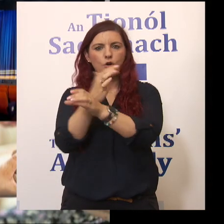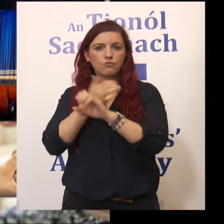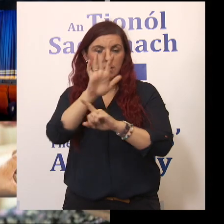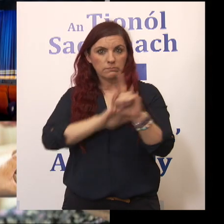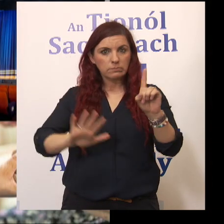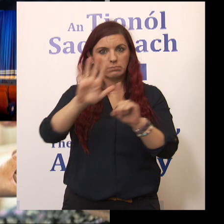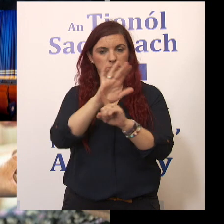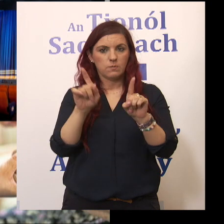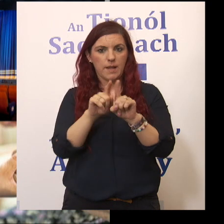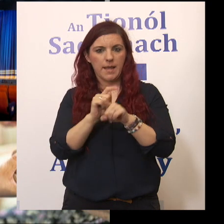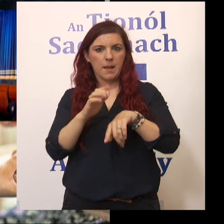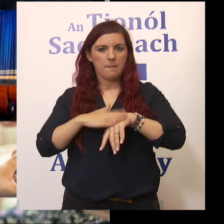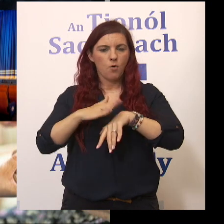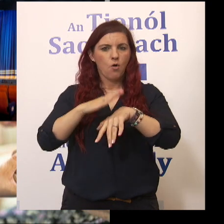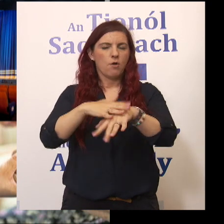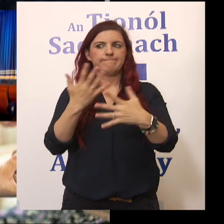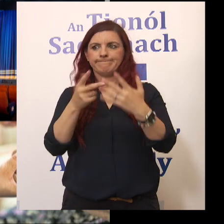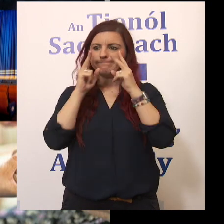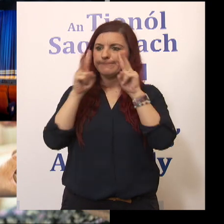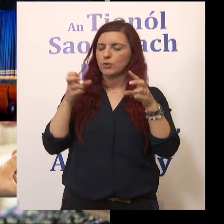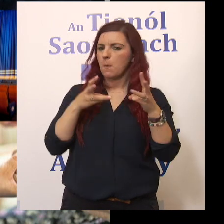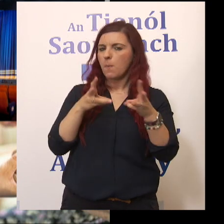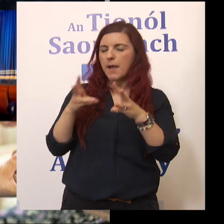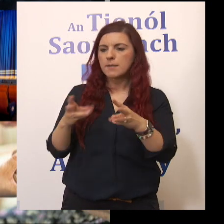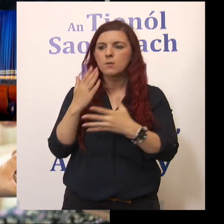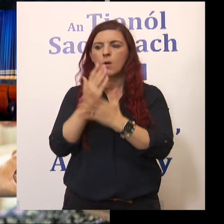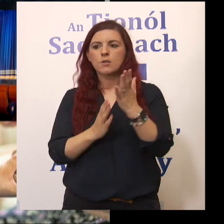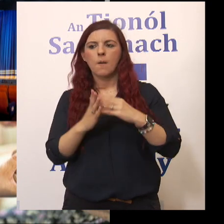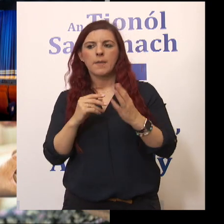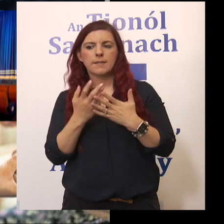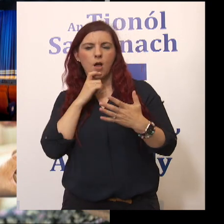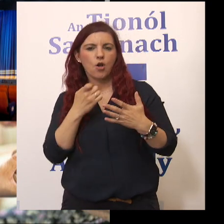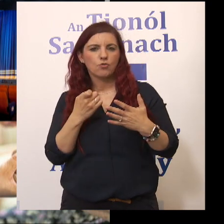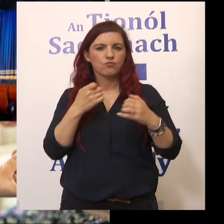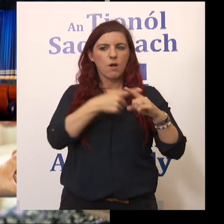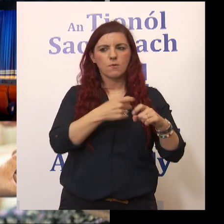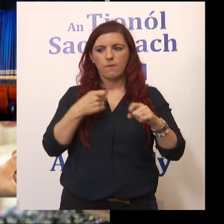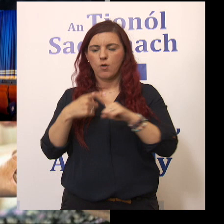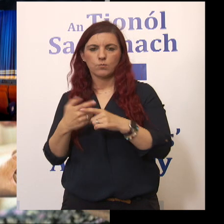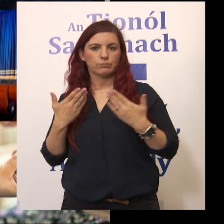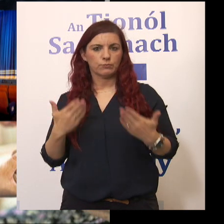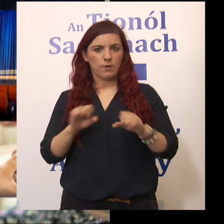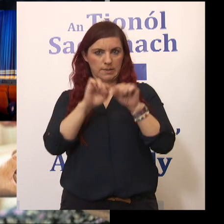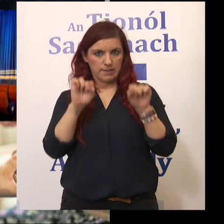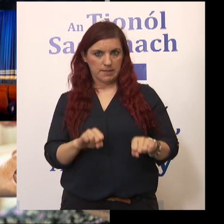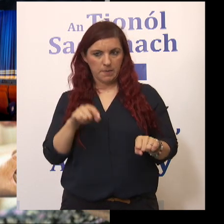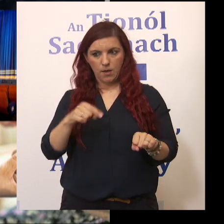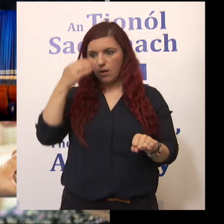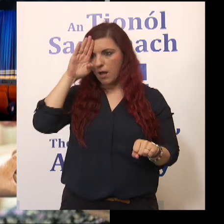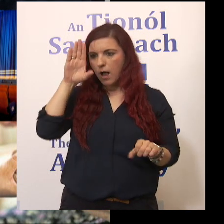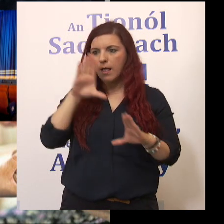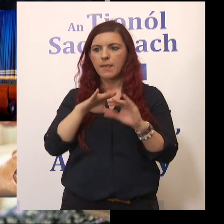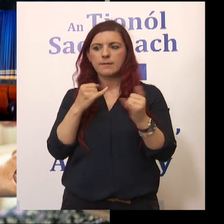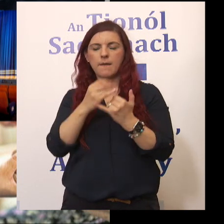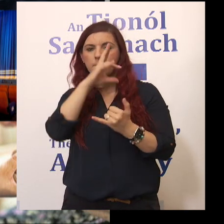of in a more visual form. So some of the things there are crossovers with the existing system here in Ireland, things like the fire